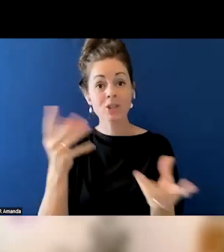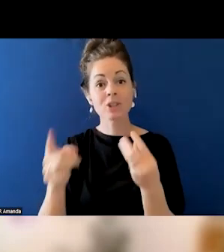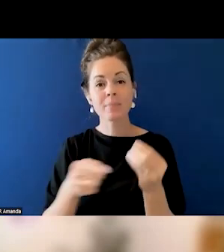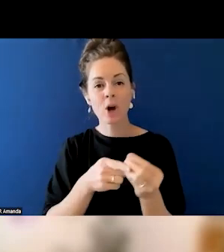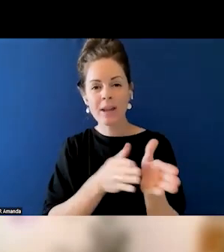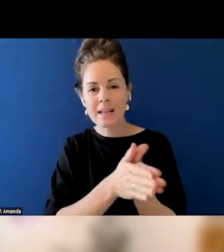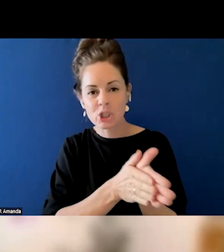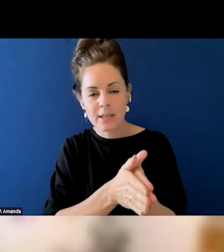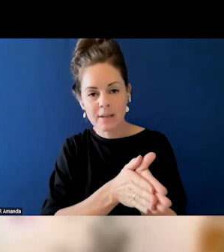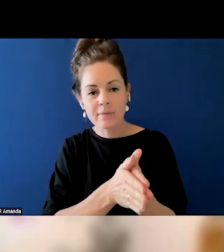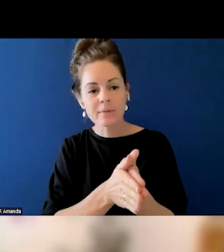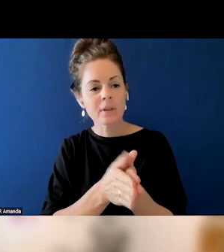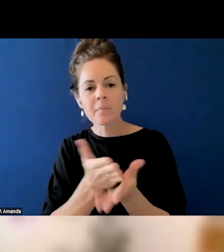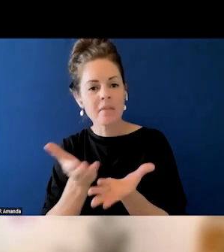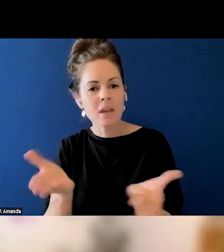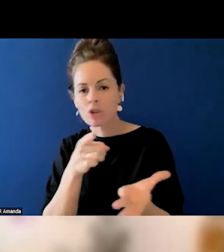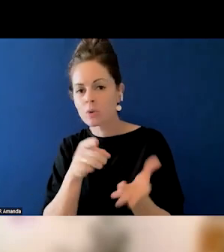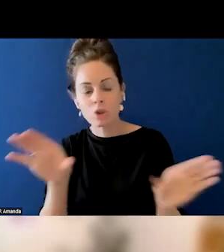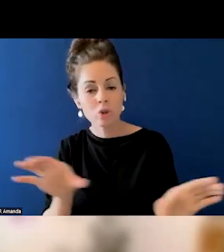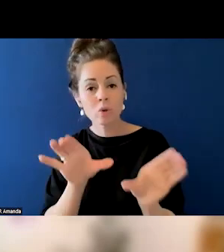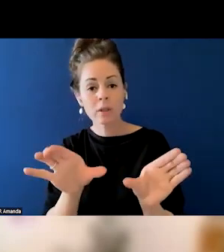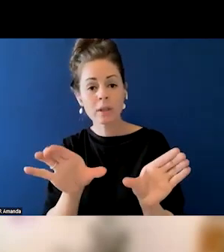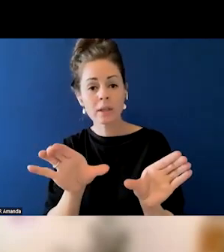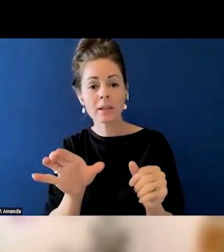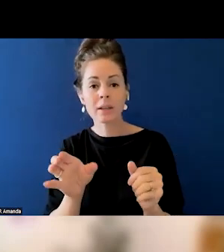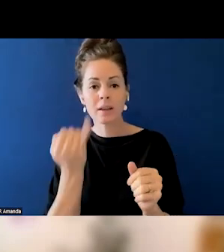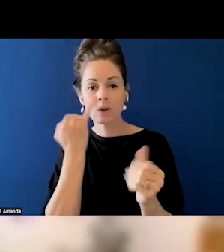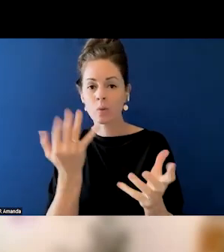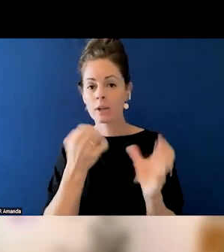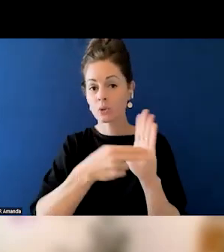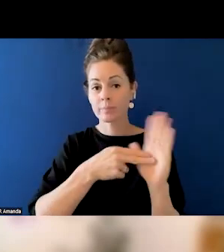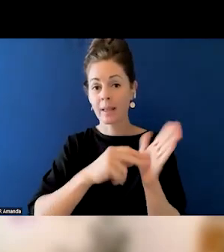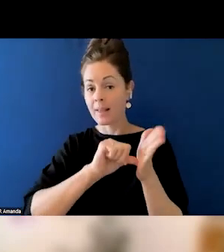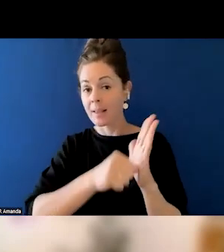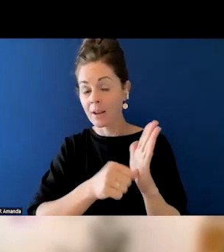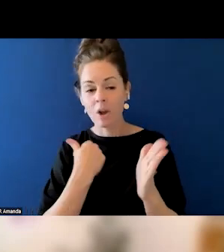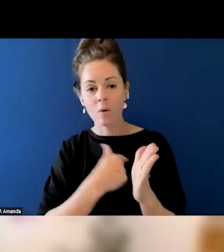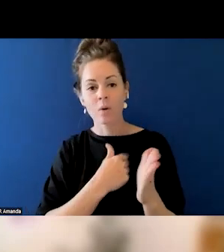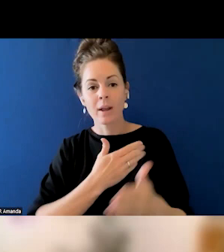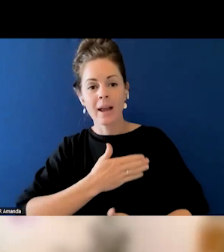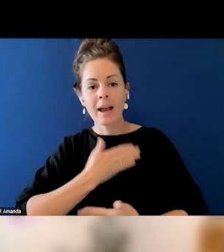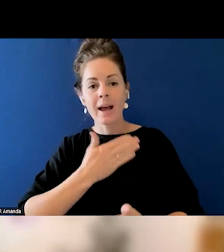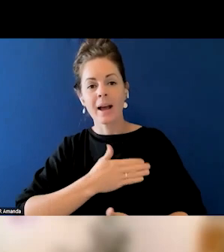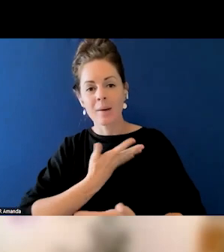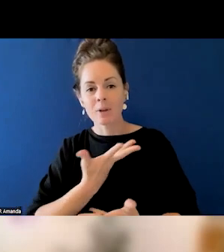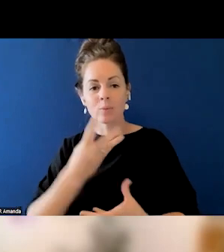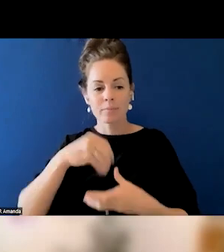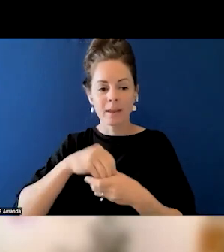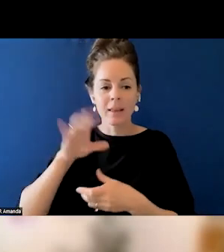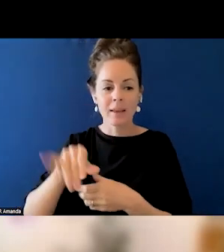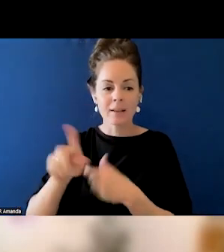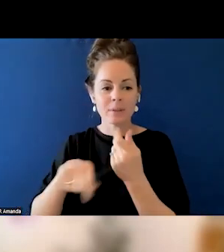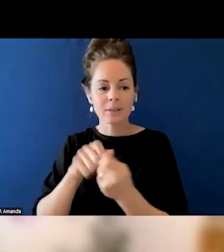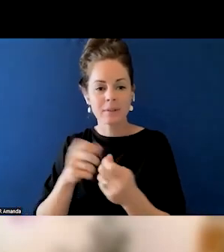initiatives, some of the things that you're doing that you'd love to have highlighted. We would be happy to place it in those particular spots.